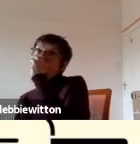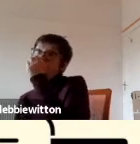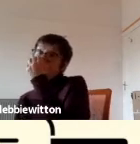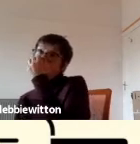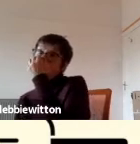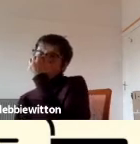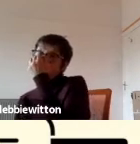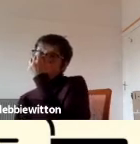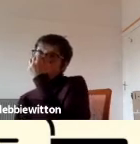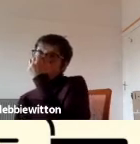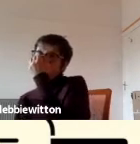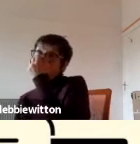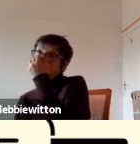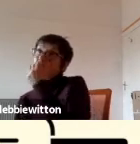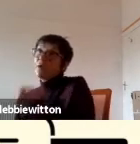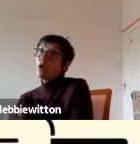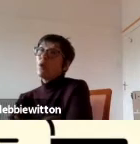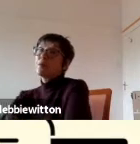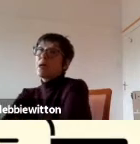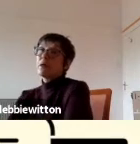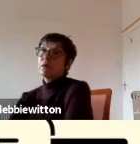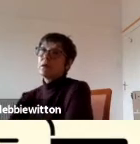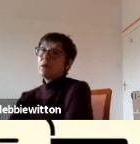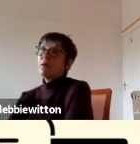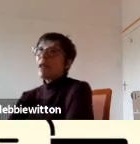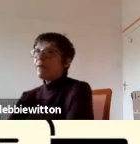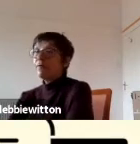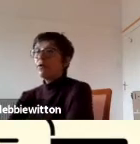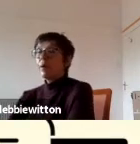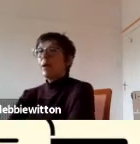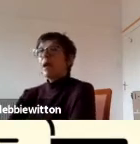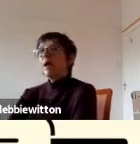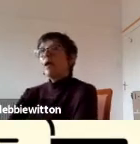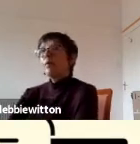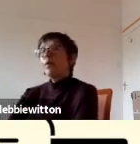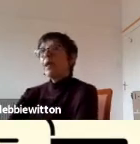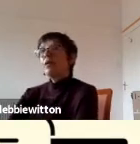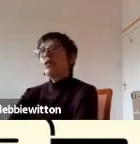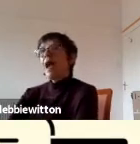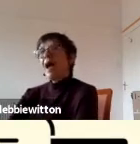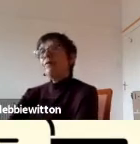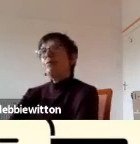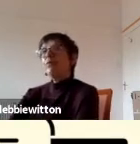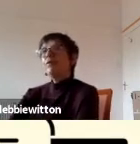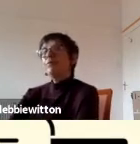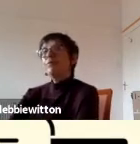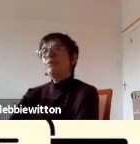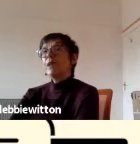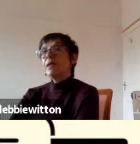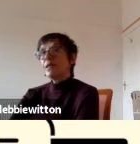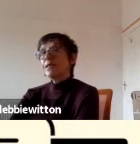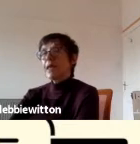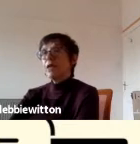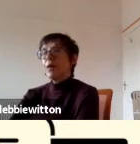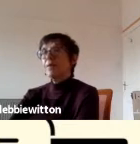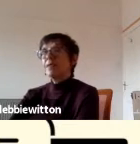behind all of this is our membership of the Co-op Cycle platform. We haven't moved